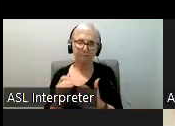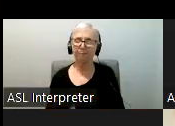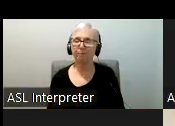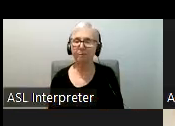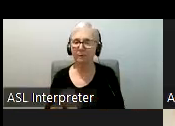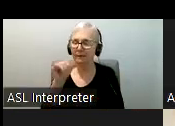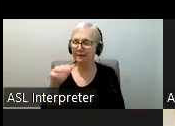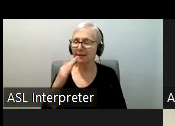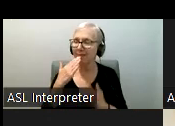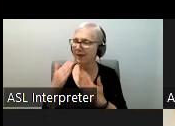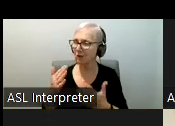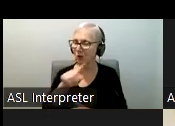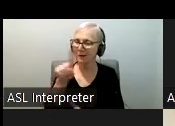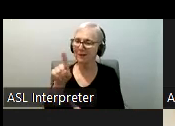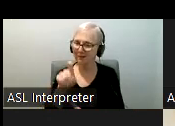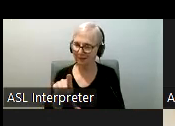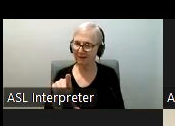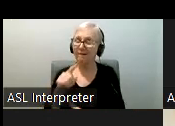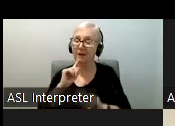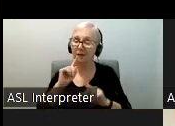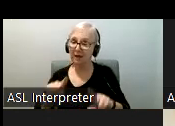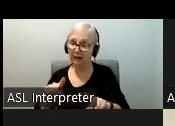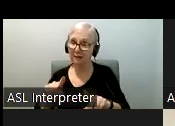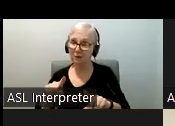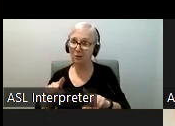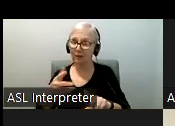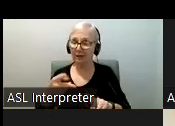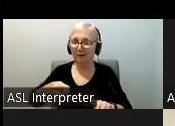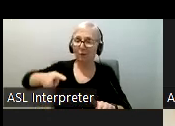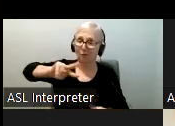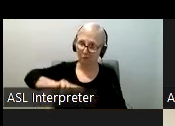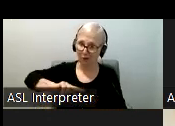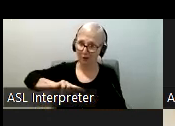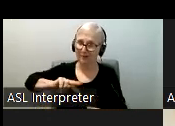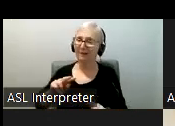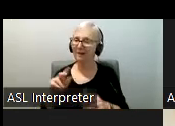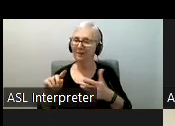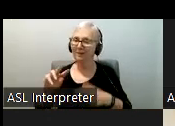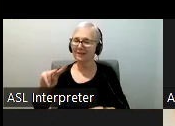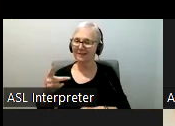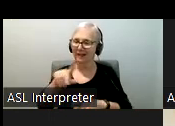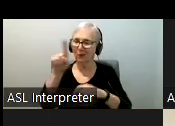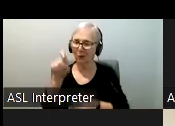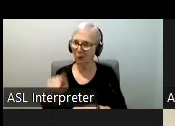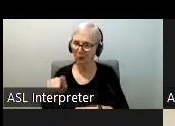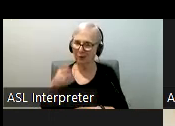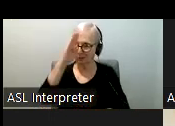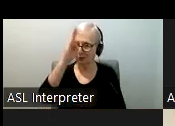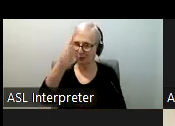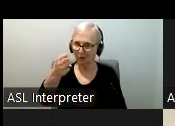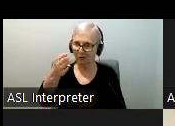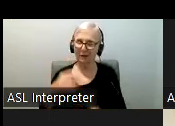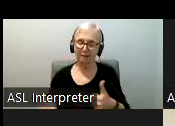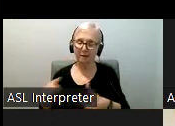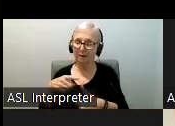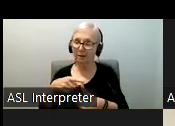Yeah, thank you so much for the question. If I could answer it maybe kind of in reverse, because I think that the second question is a little more straightforward. So